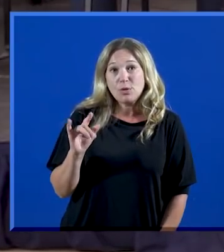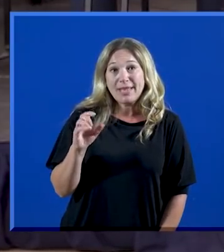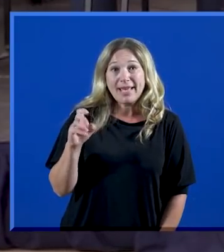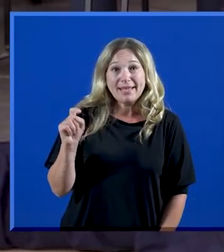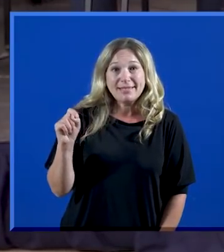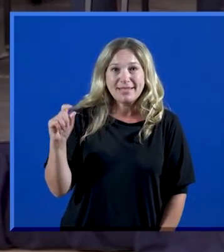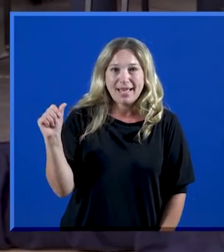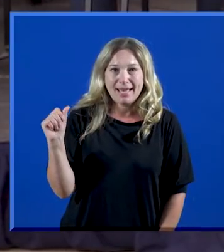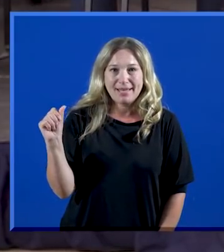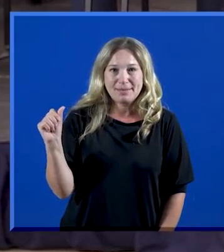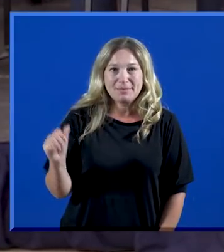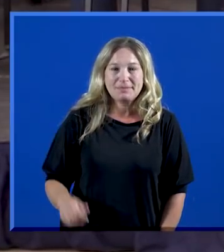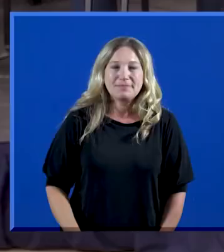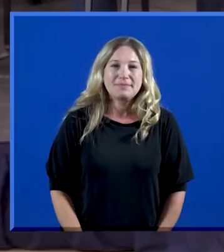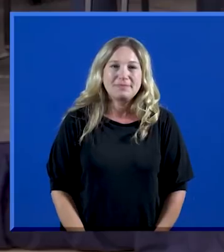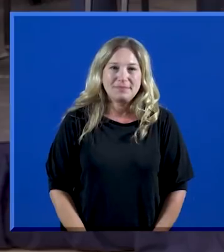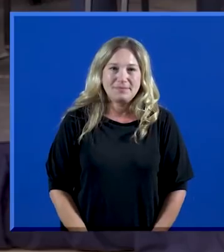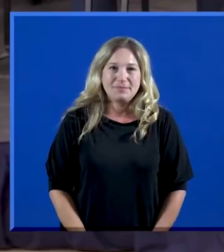Juliet Adams,